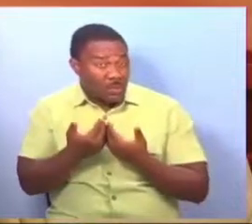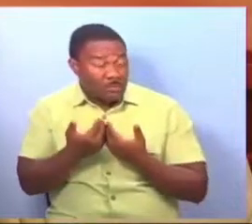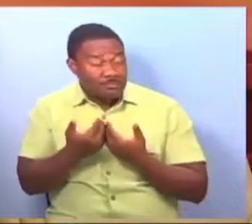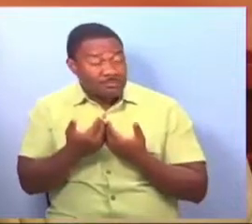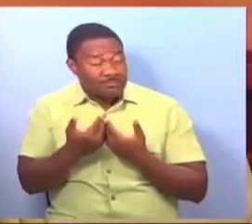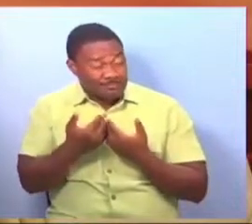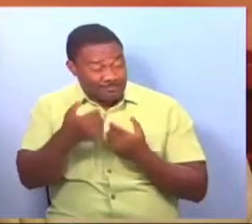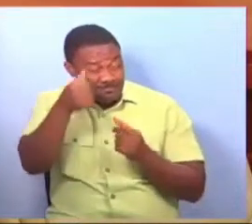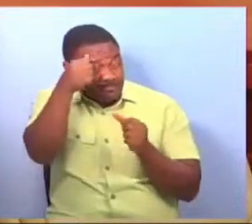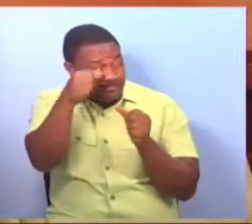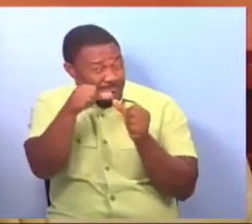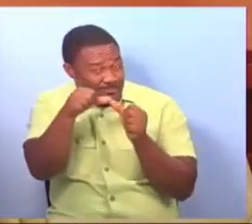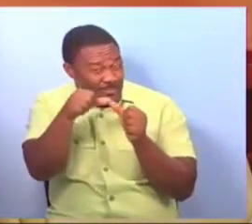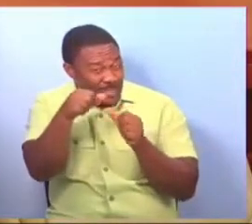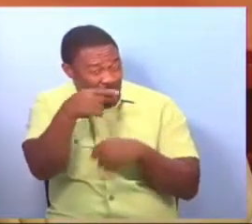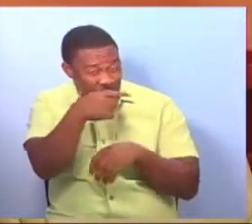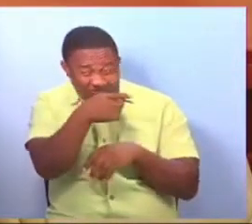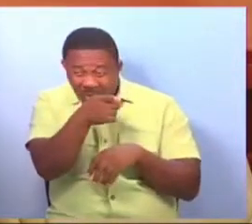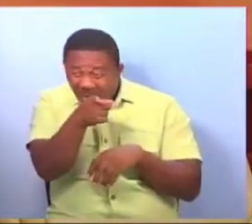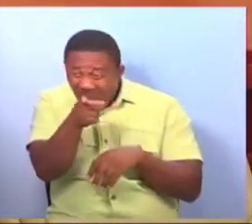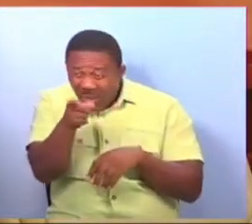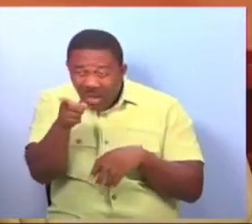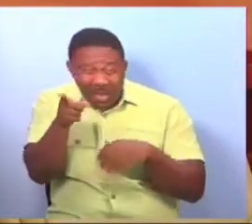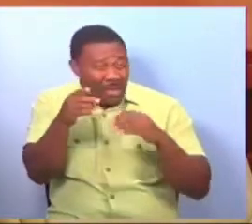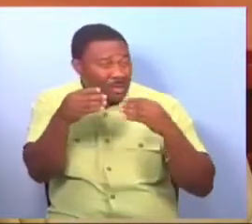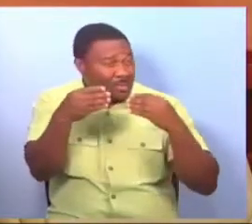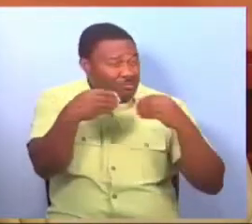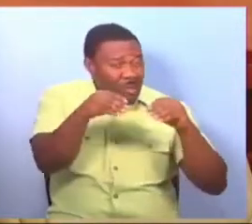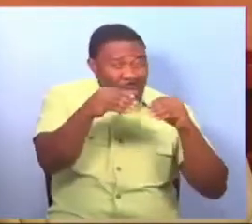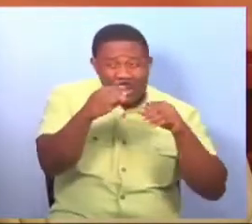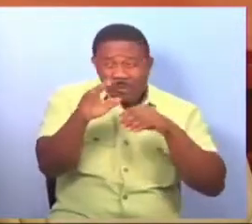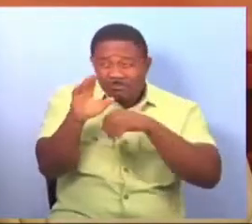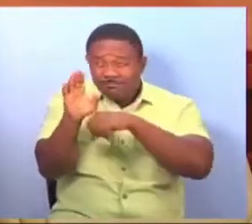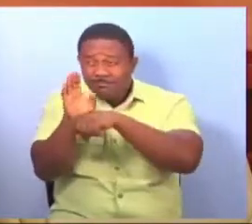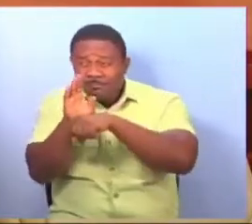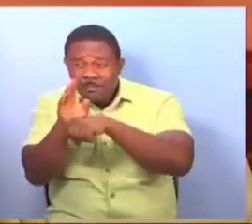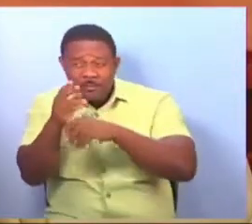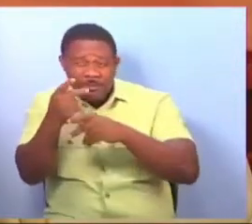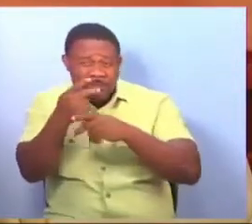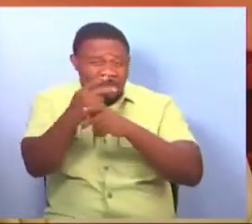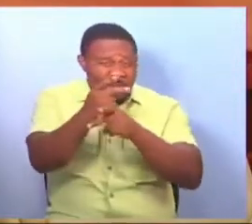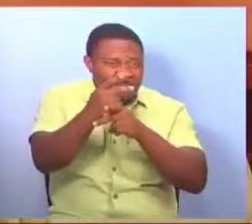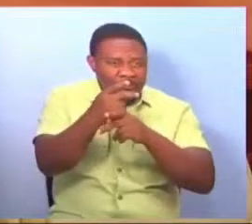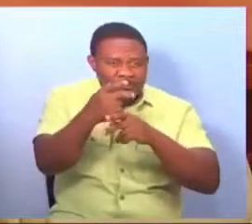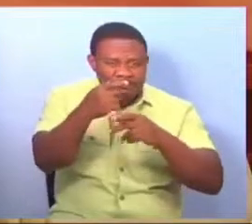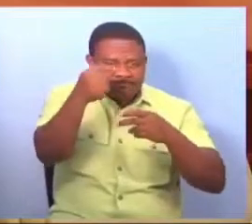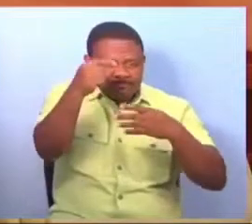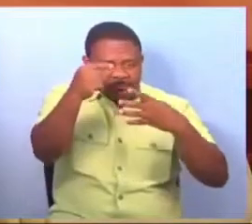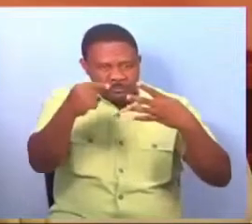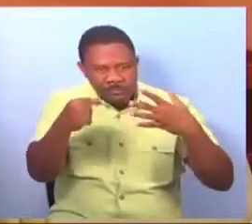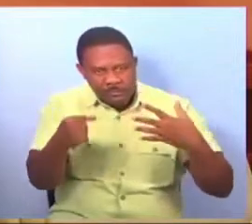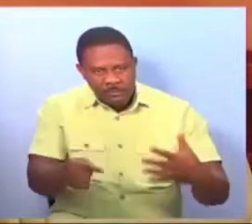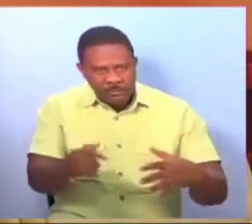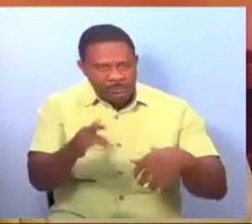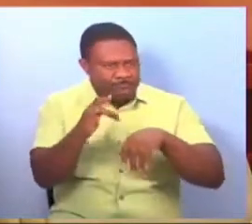Speaker, once these things are affected, it affects trade, it affects productivity, it affects virtually everything.